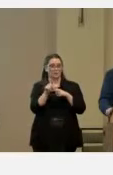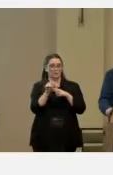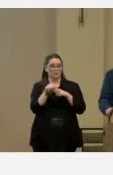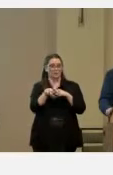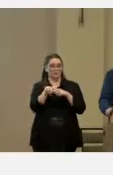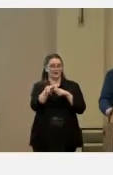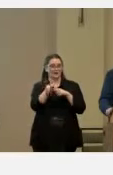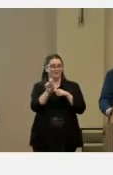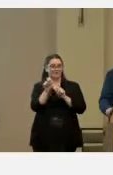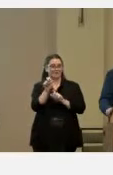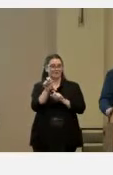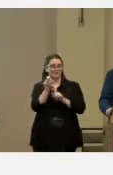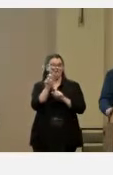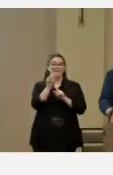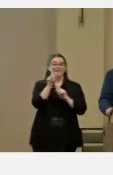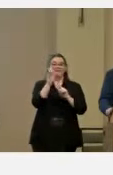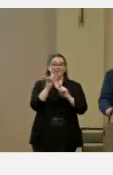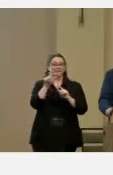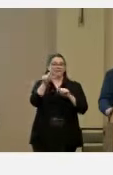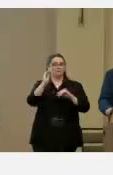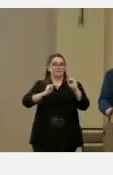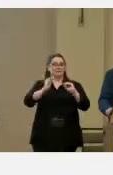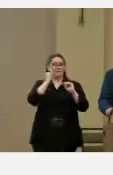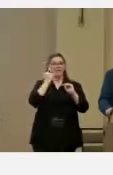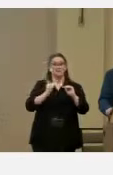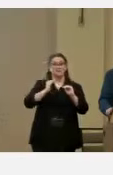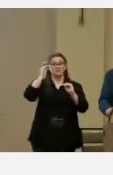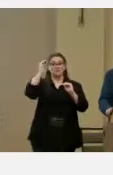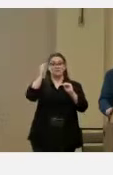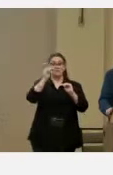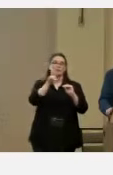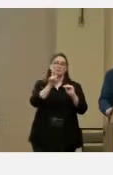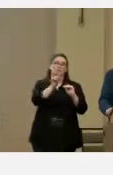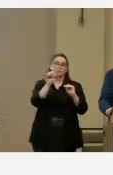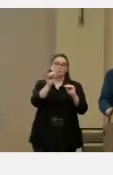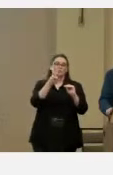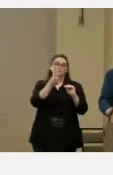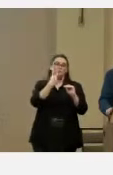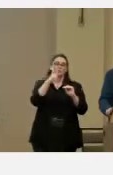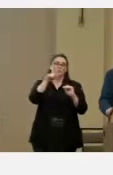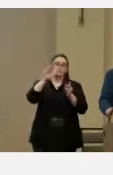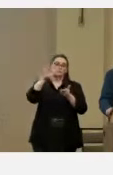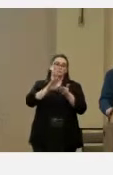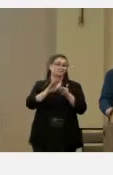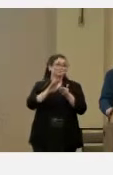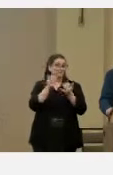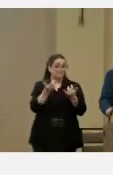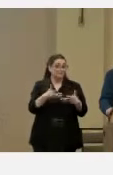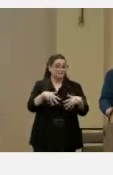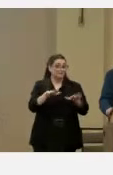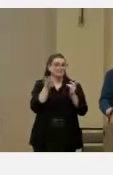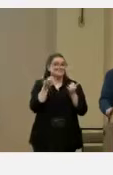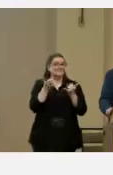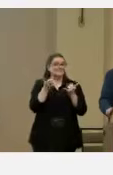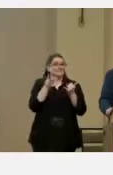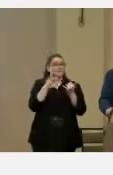And if you were on too much, they would lower the dose. That's no longer the case. It turns out